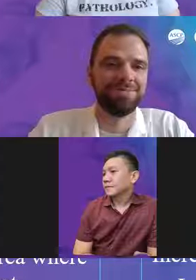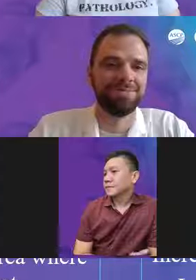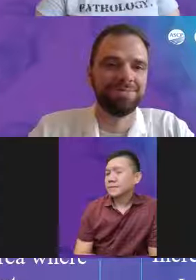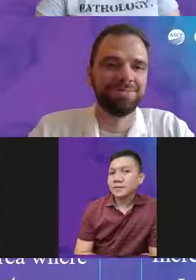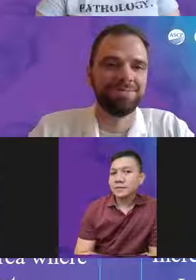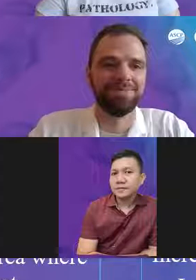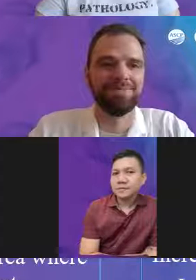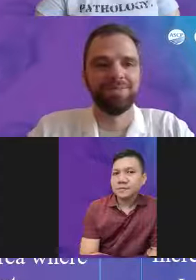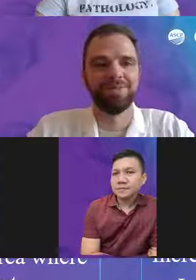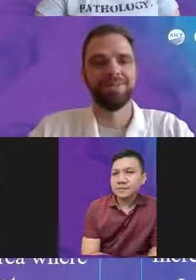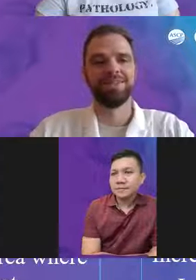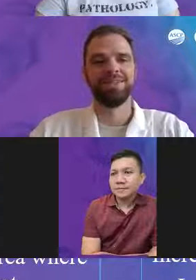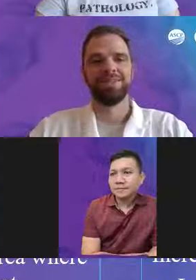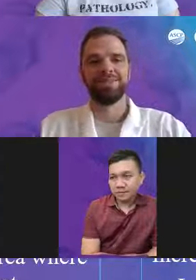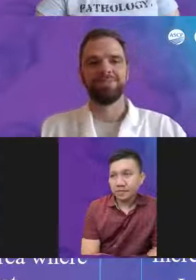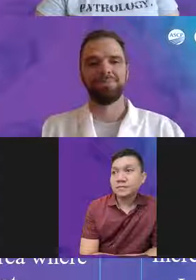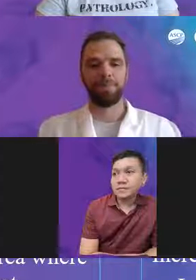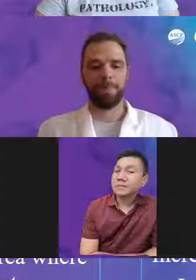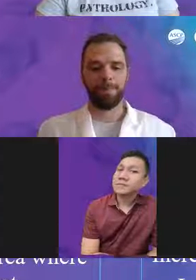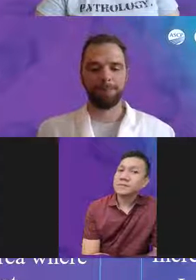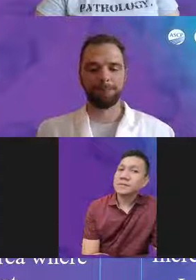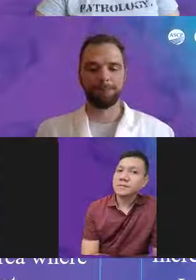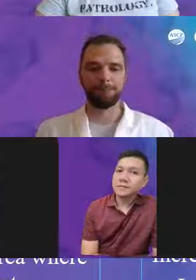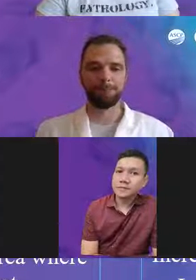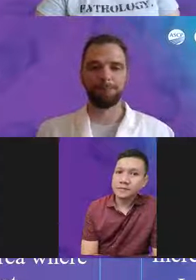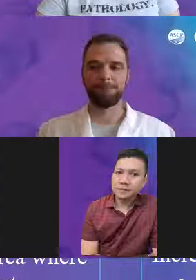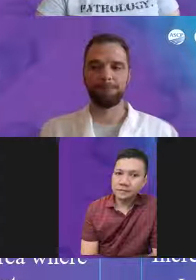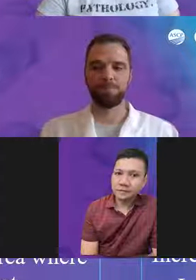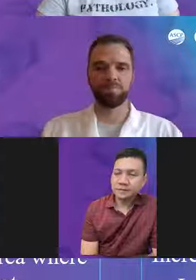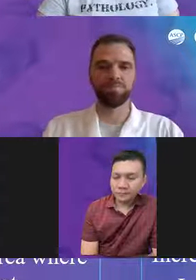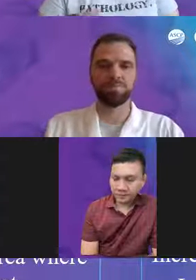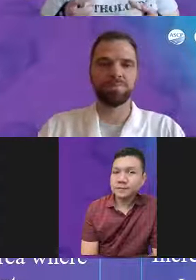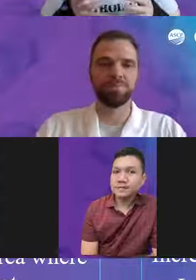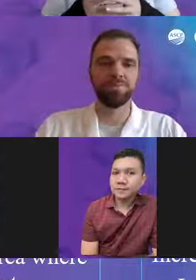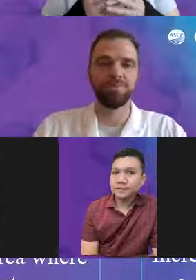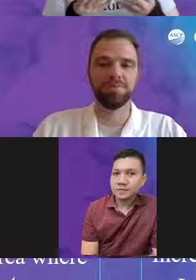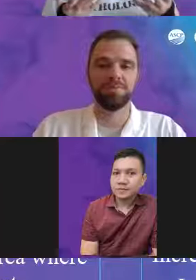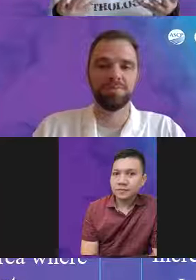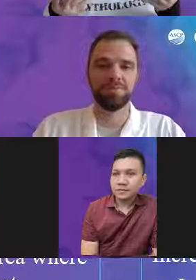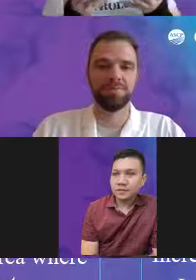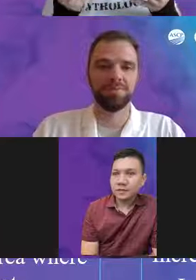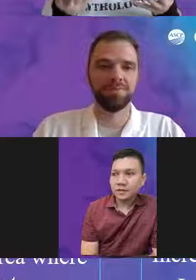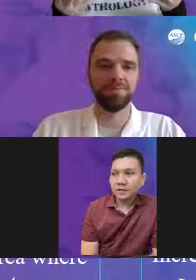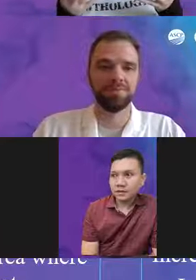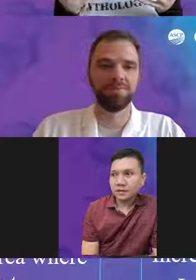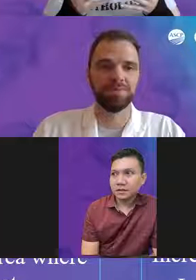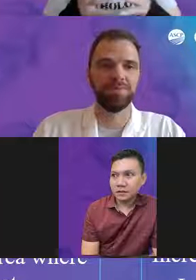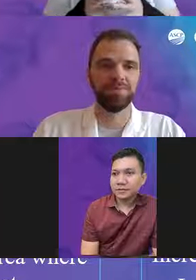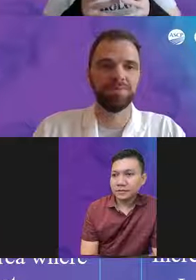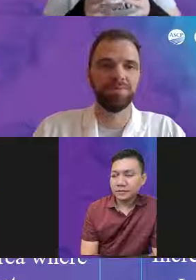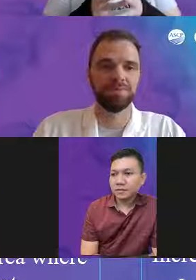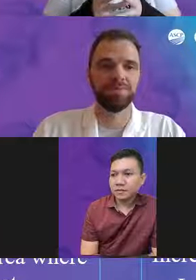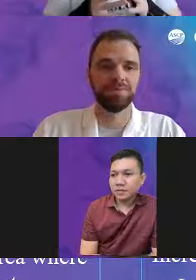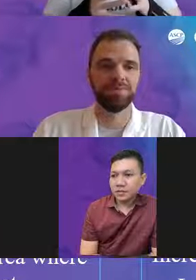the MCV is what you're thinking about, because mean corpuscular volume is how much liquid, essentially,